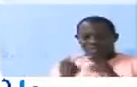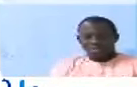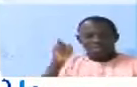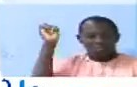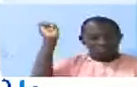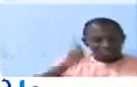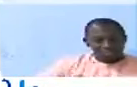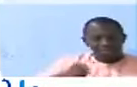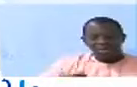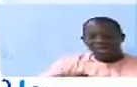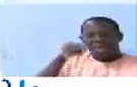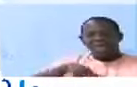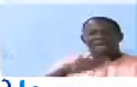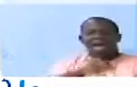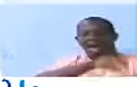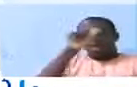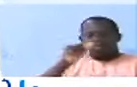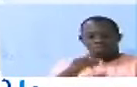torn.